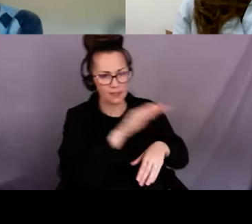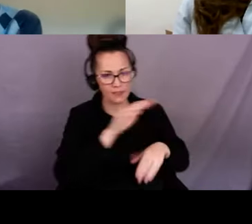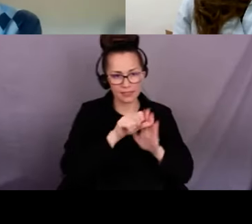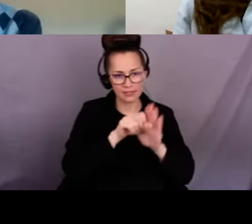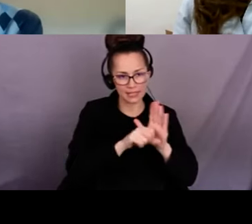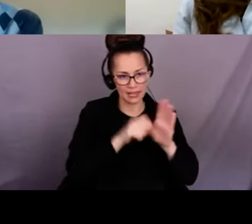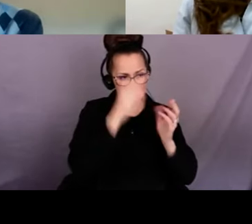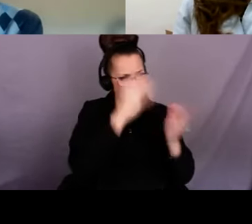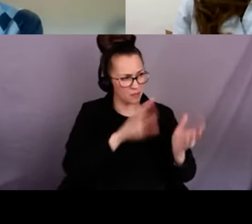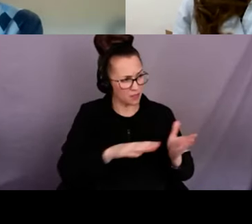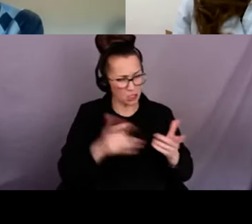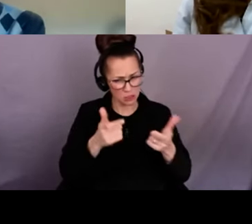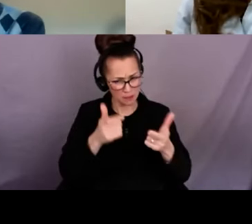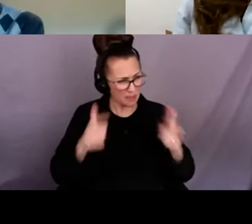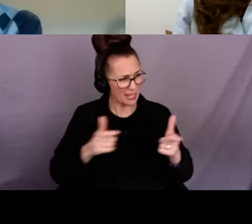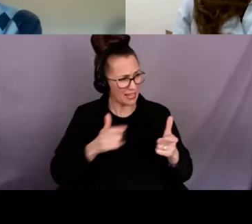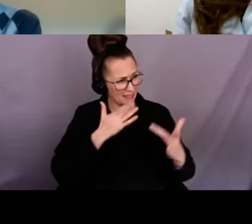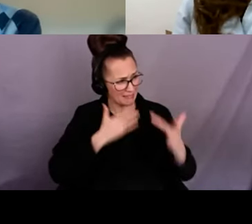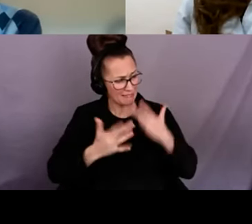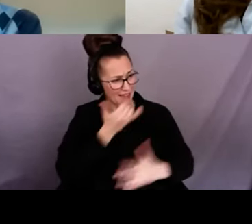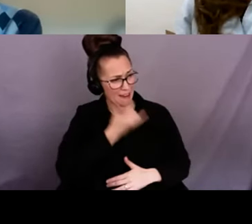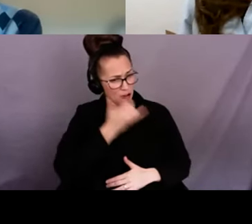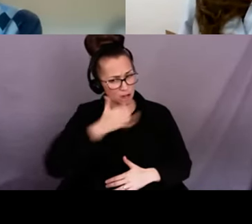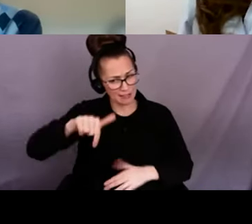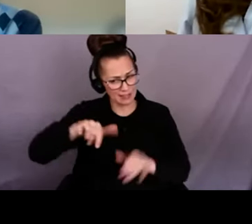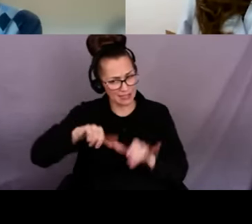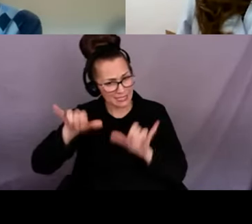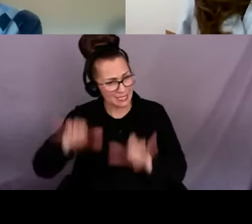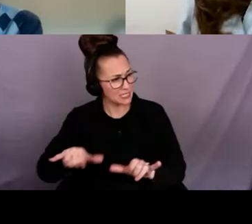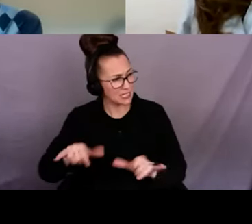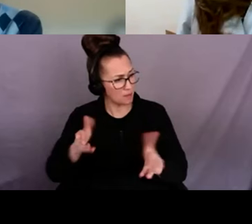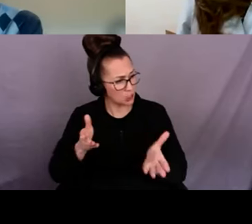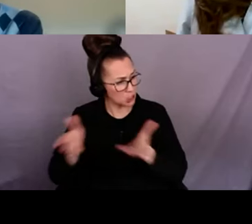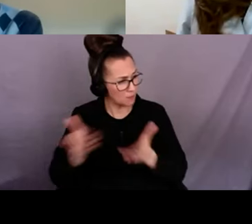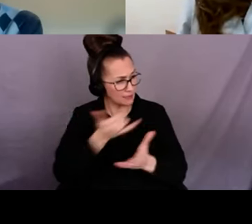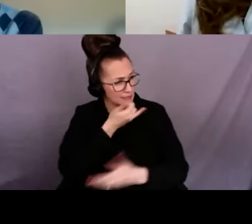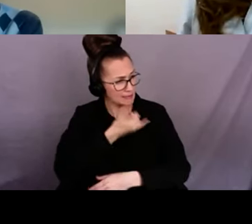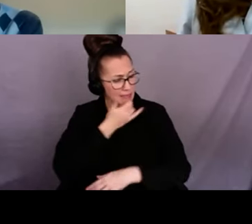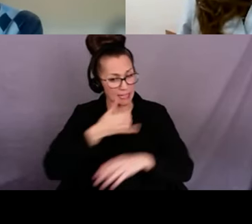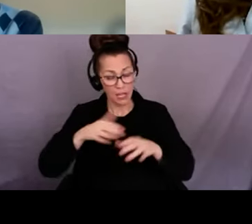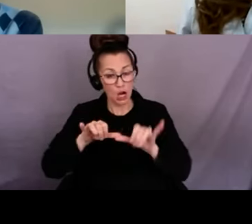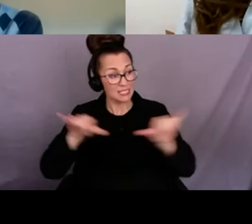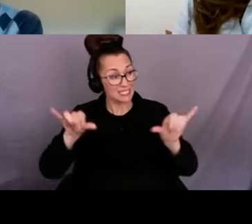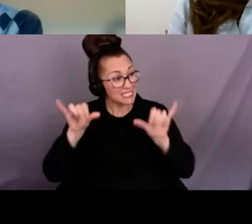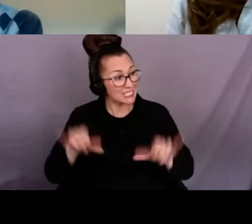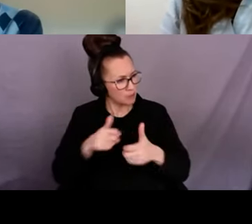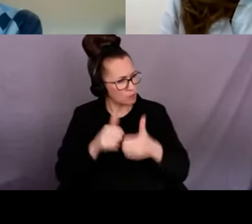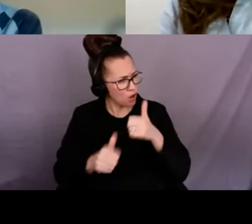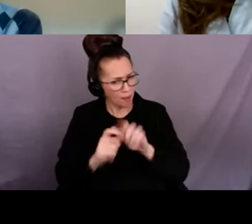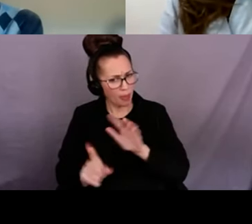critical deficiencies in the nature and level of the services provided, systemic problems, and